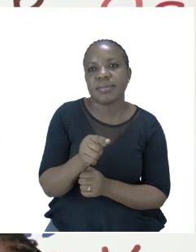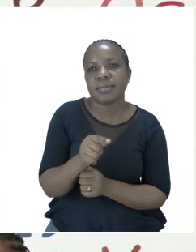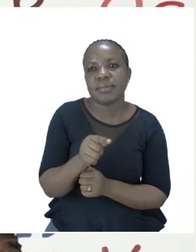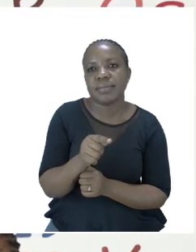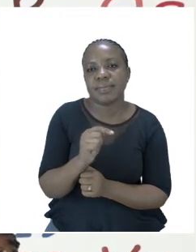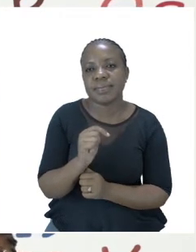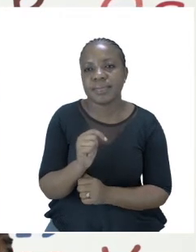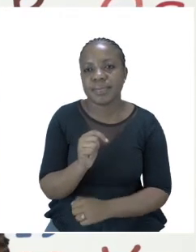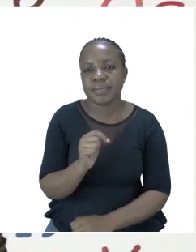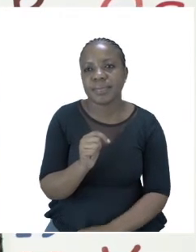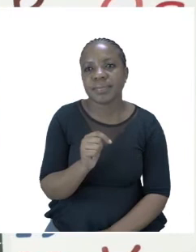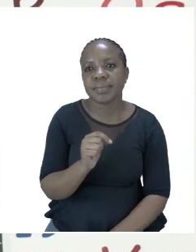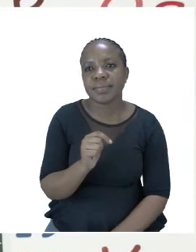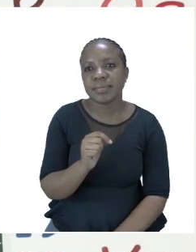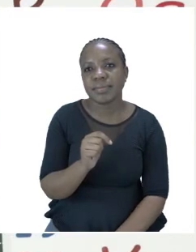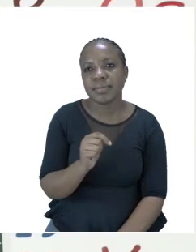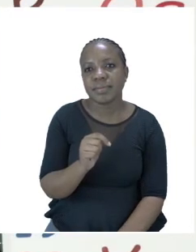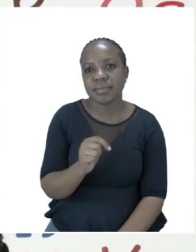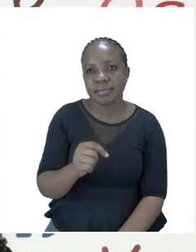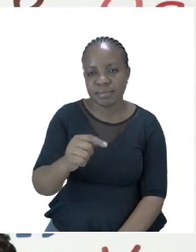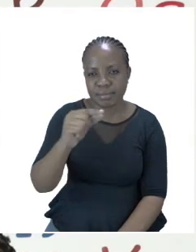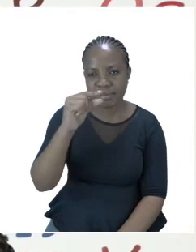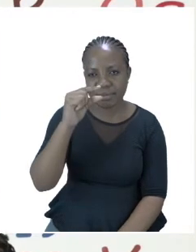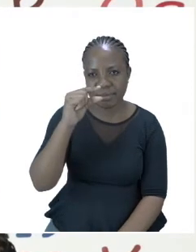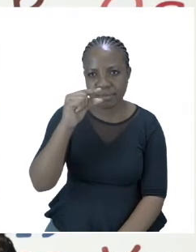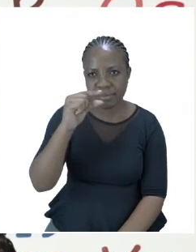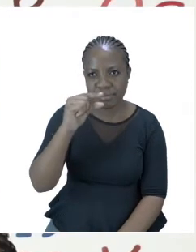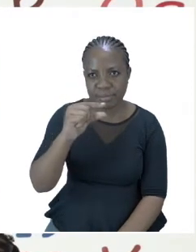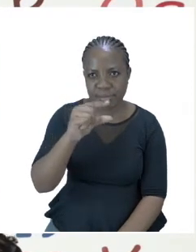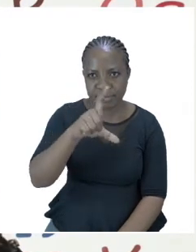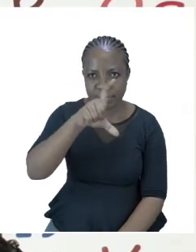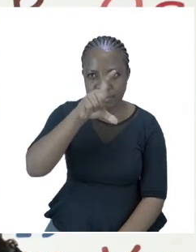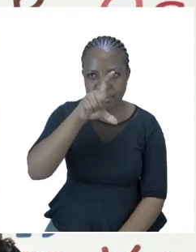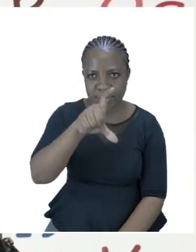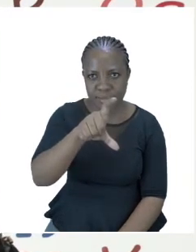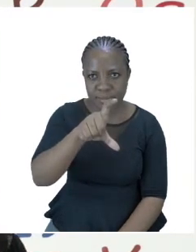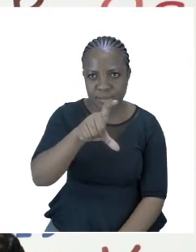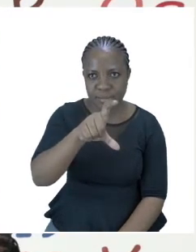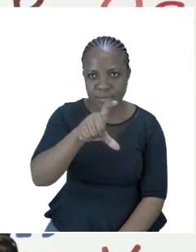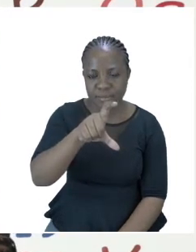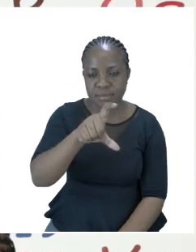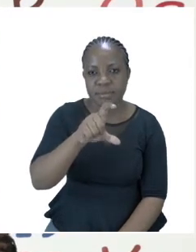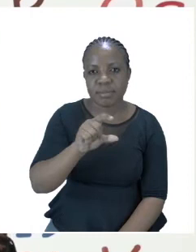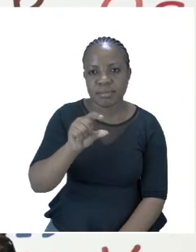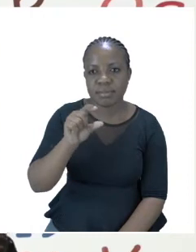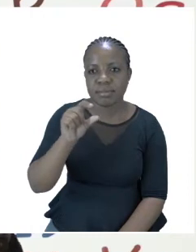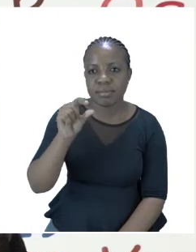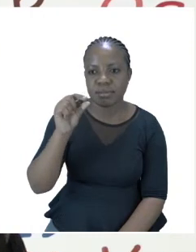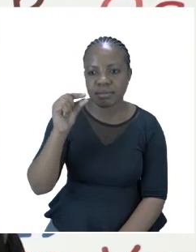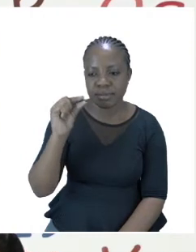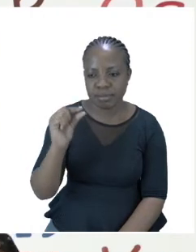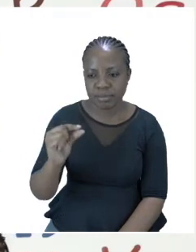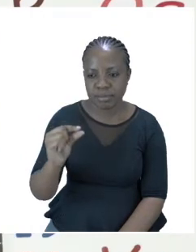So the letter G likes to sit on the line with her head down and